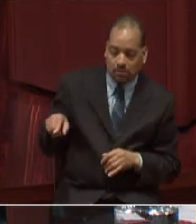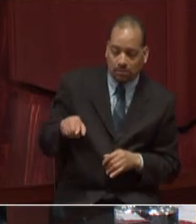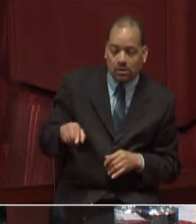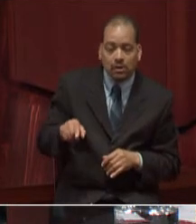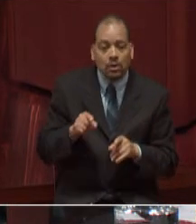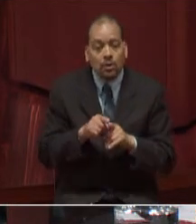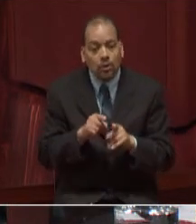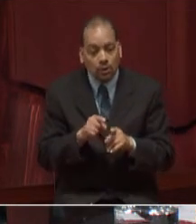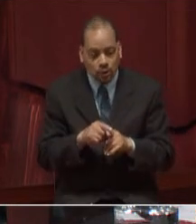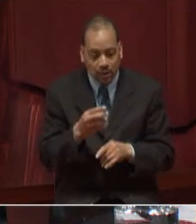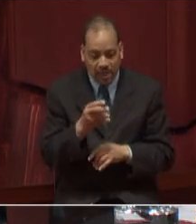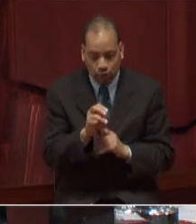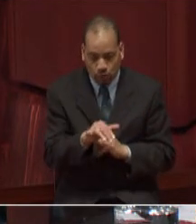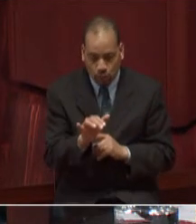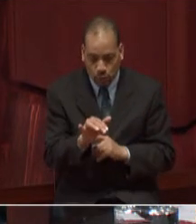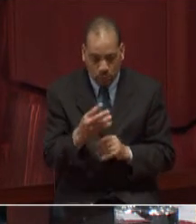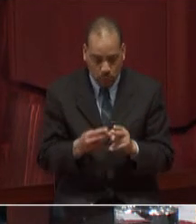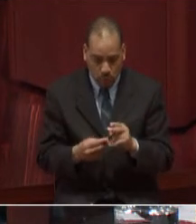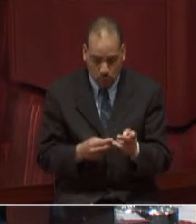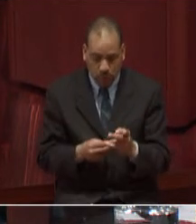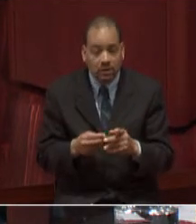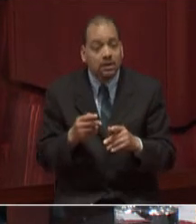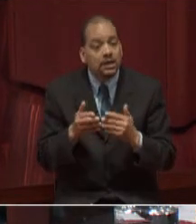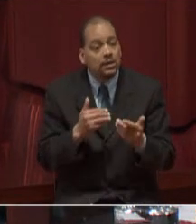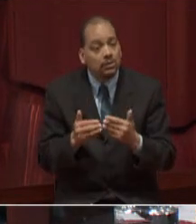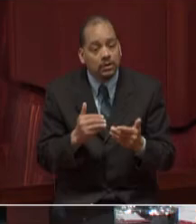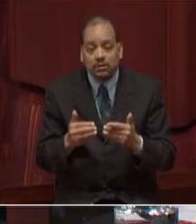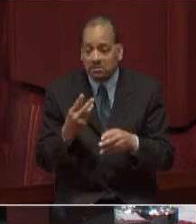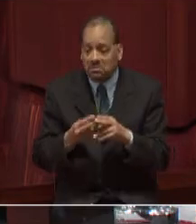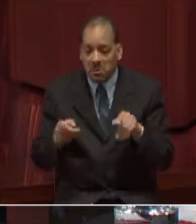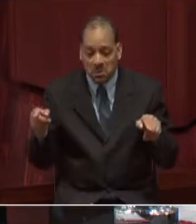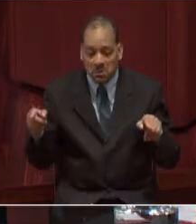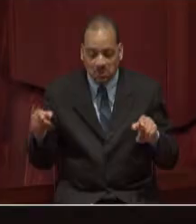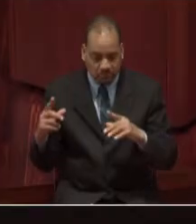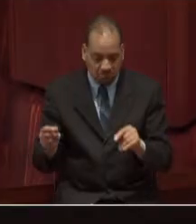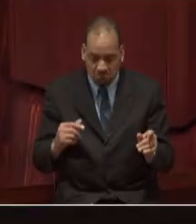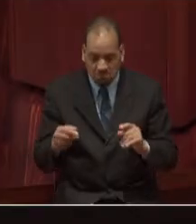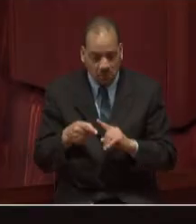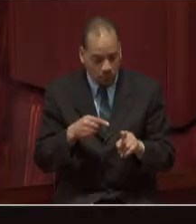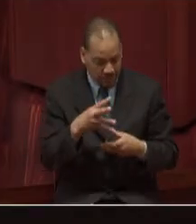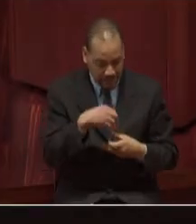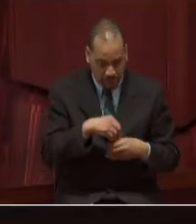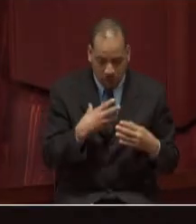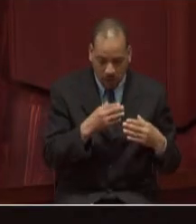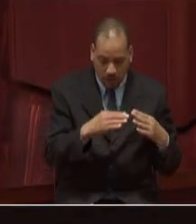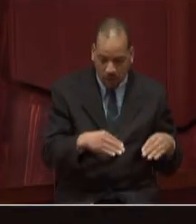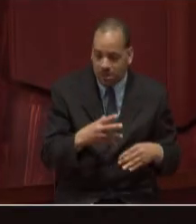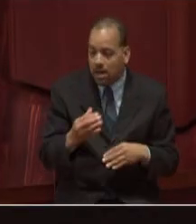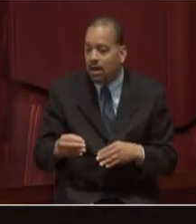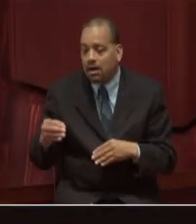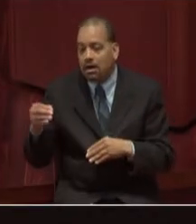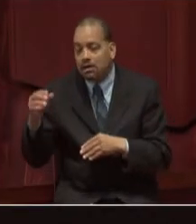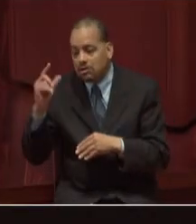but in reality, there was just as much leakage coming right out of the NSC. Yeah, and this gets to the secrecy and back channels